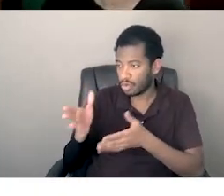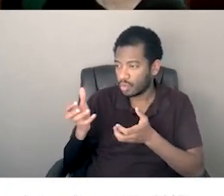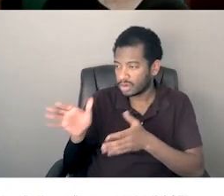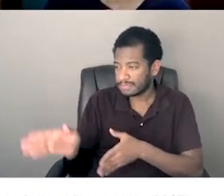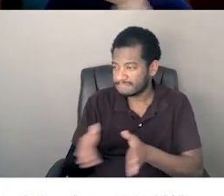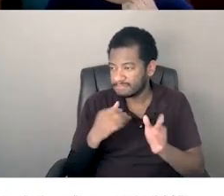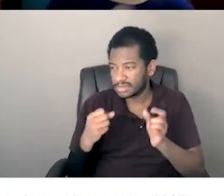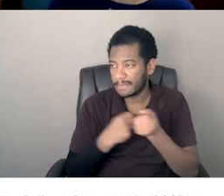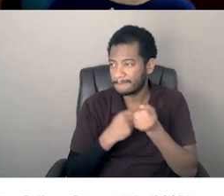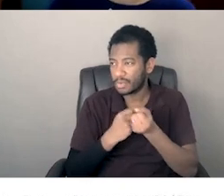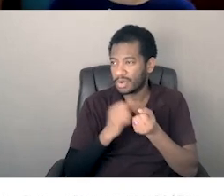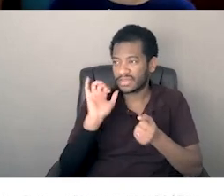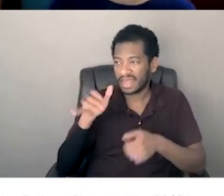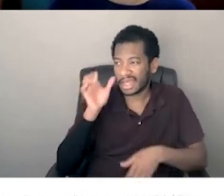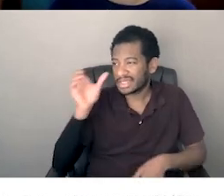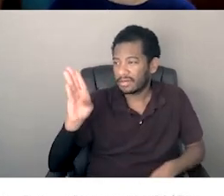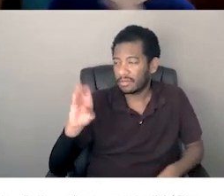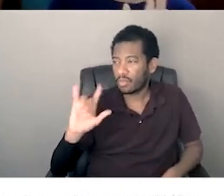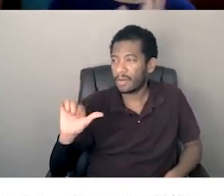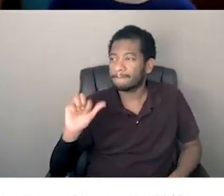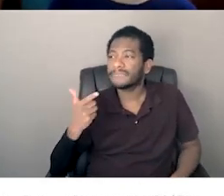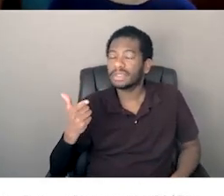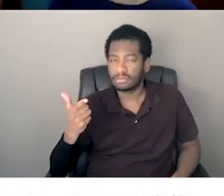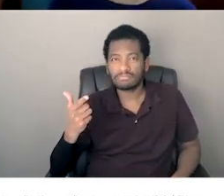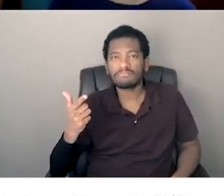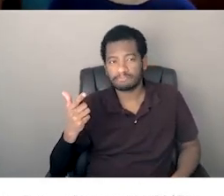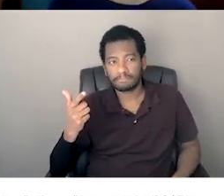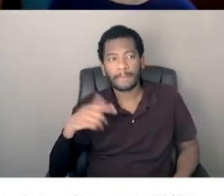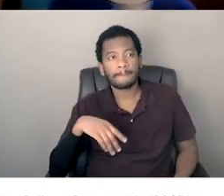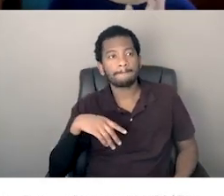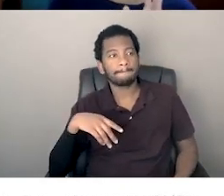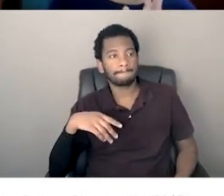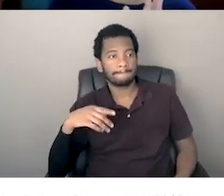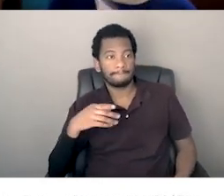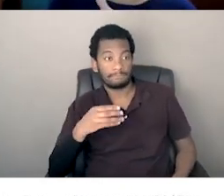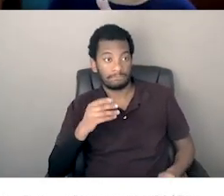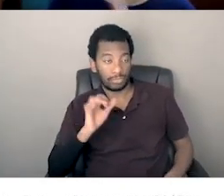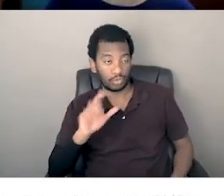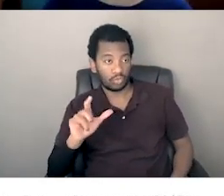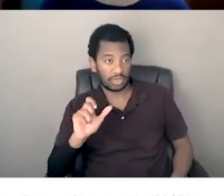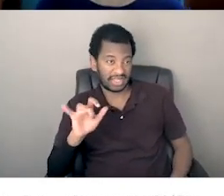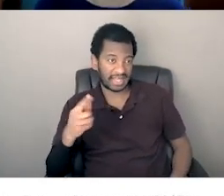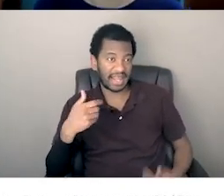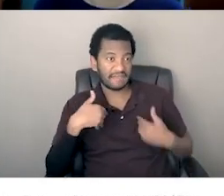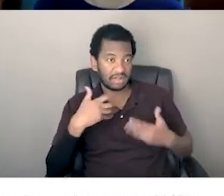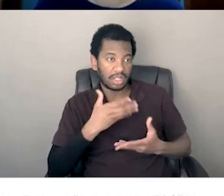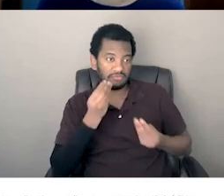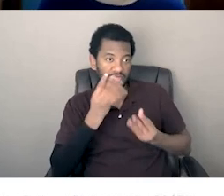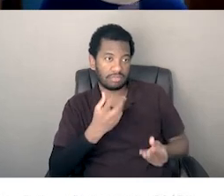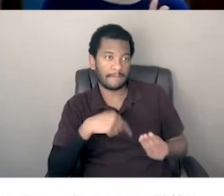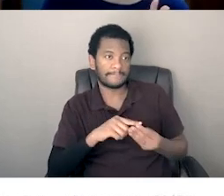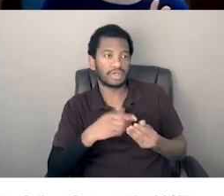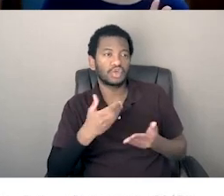well-being. The toolkit also has a lot of guidance on bidders, a new kind of bidders